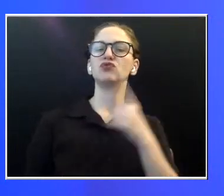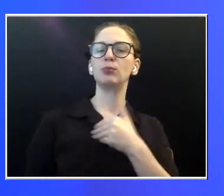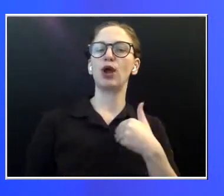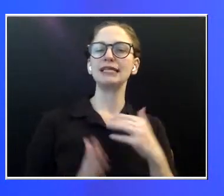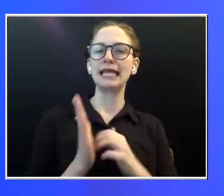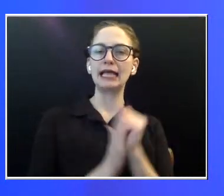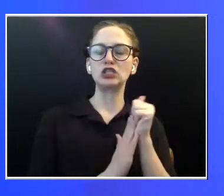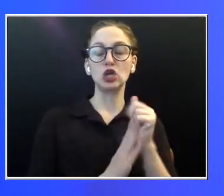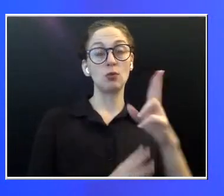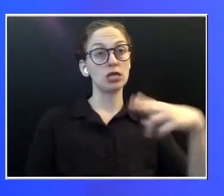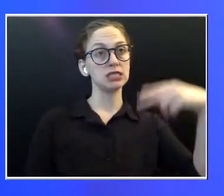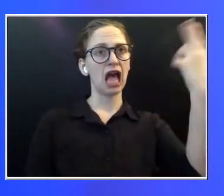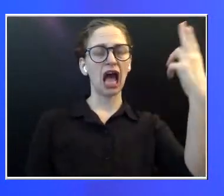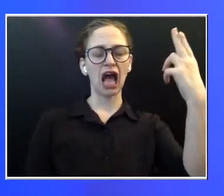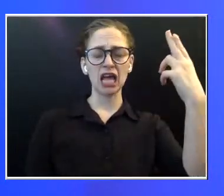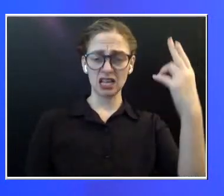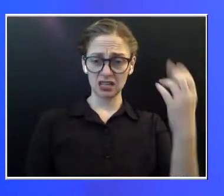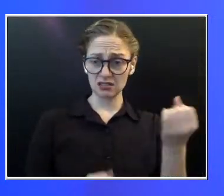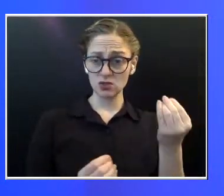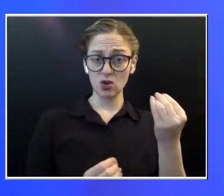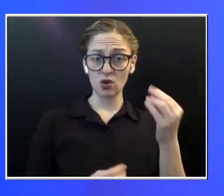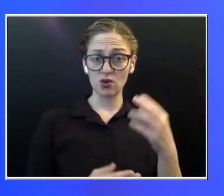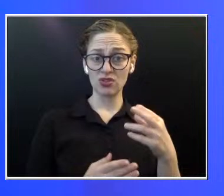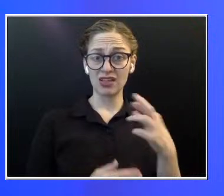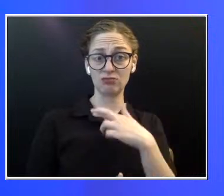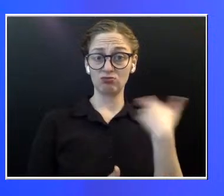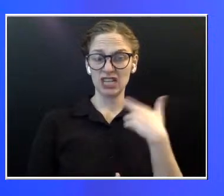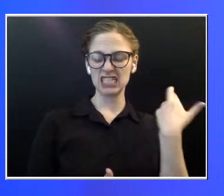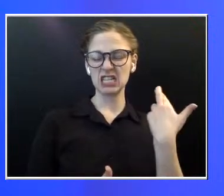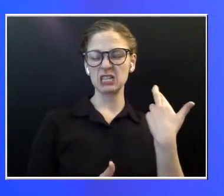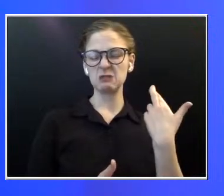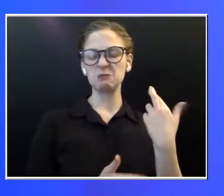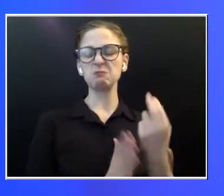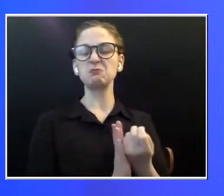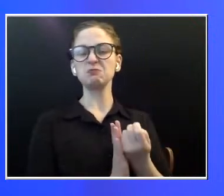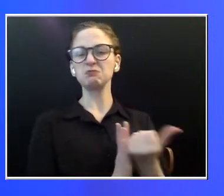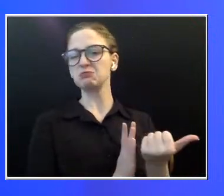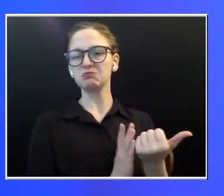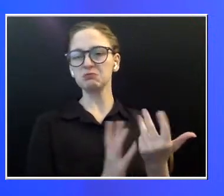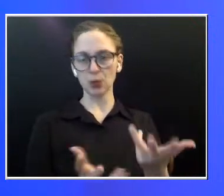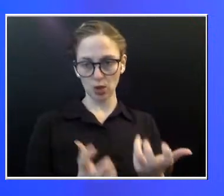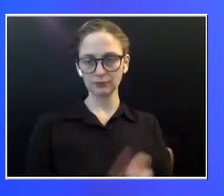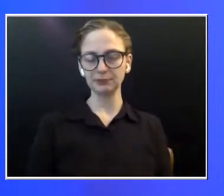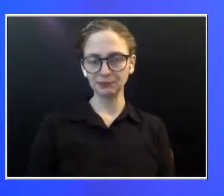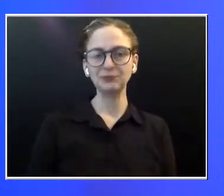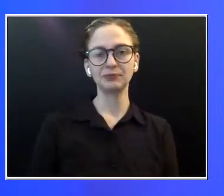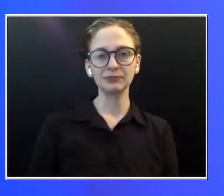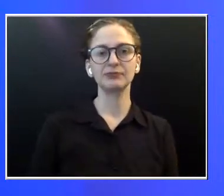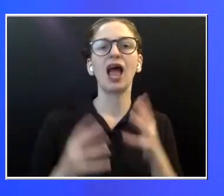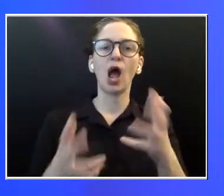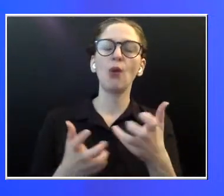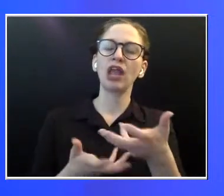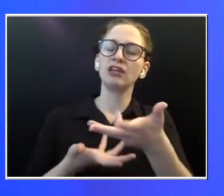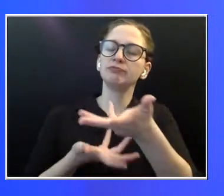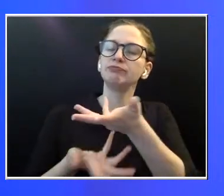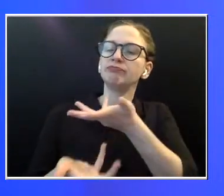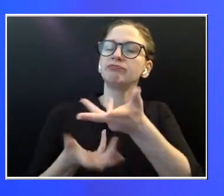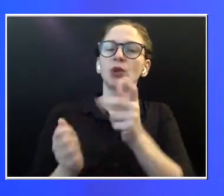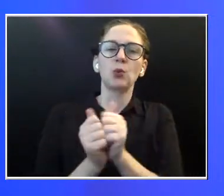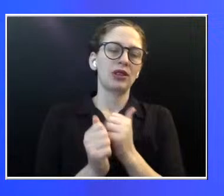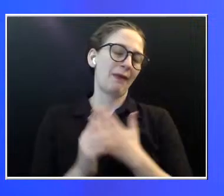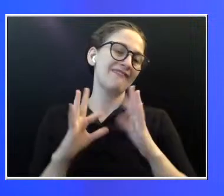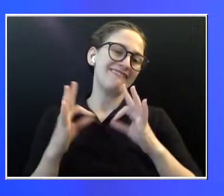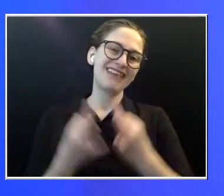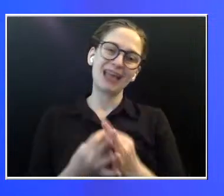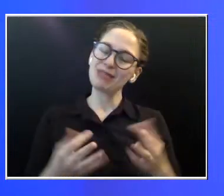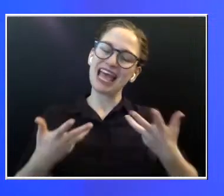So again, it goes back to my family. I wanted to spend time with them, and I didn't want to spend time with them as a sick cancer patient if